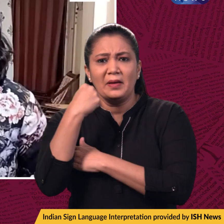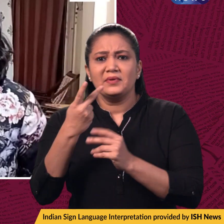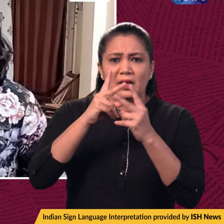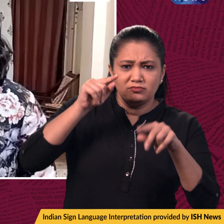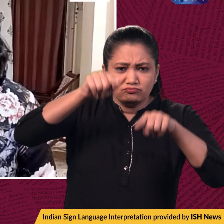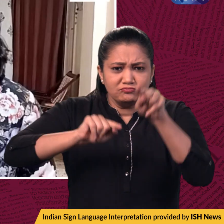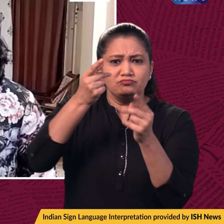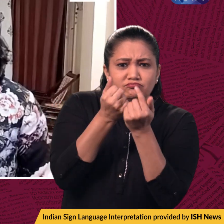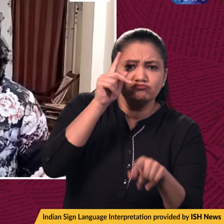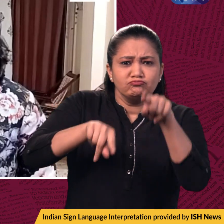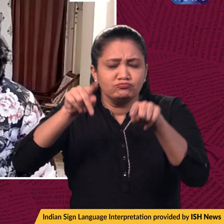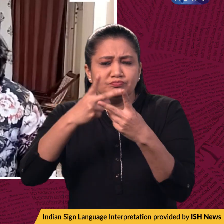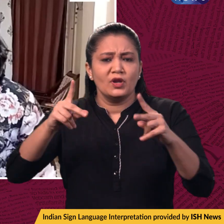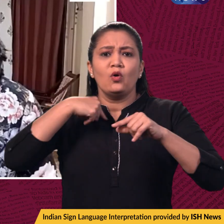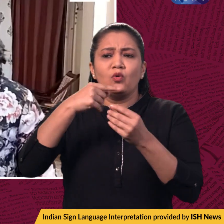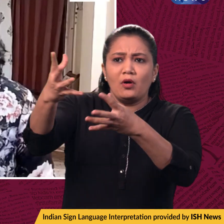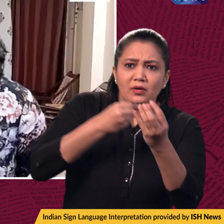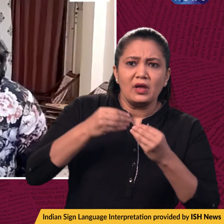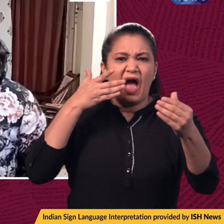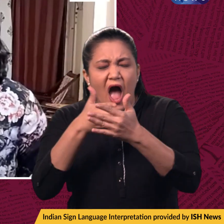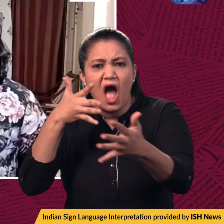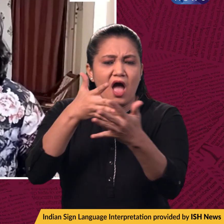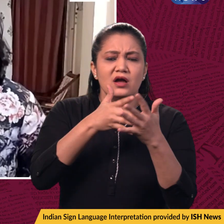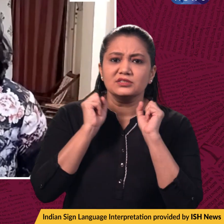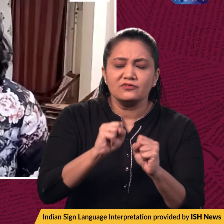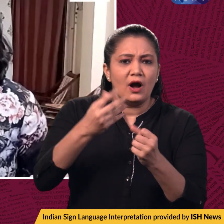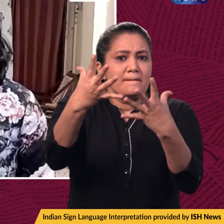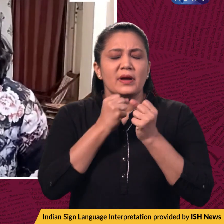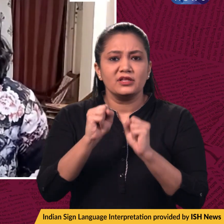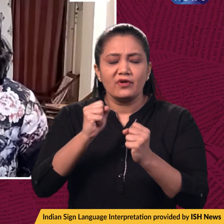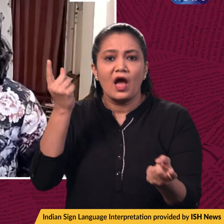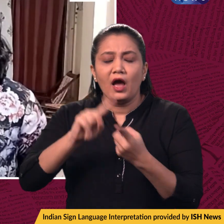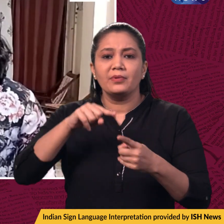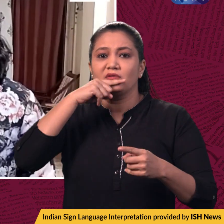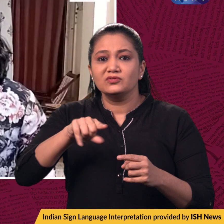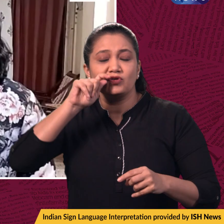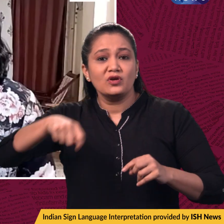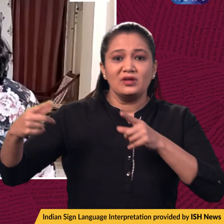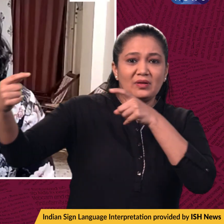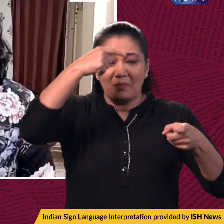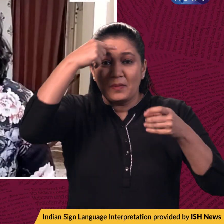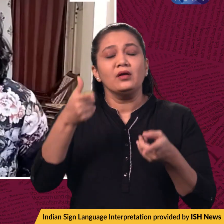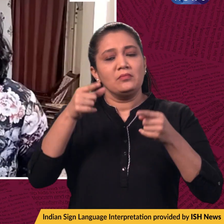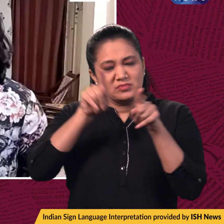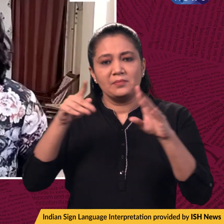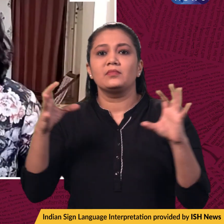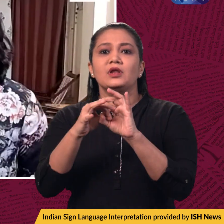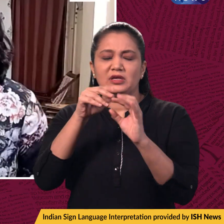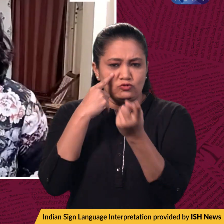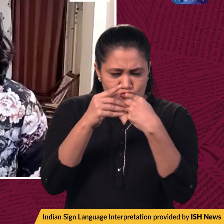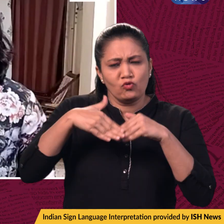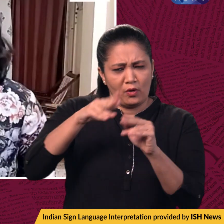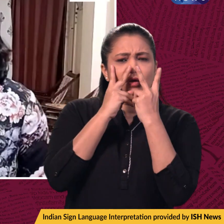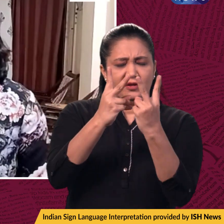energy markets and potential energy supply disruptions as a fallout of the evolving geopolitical